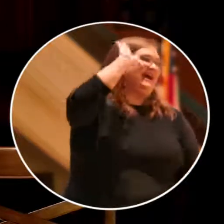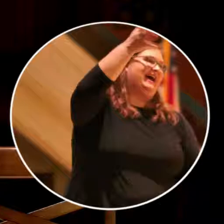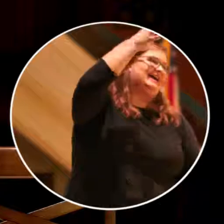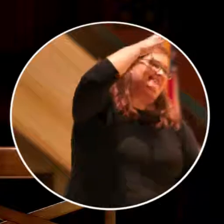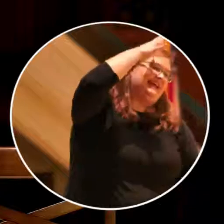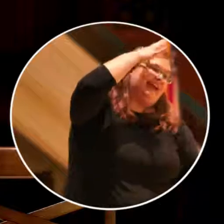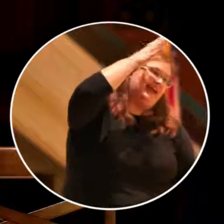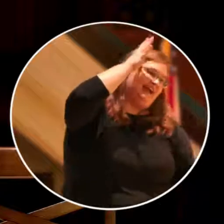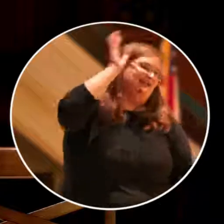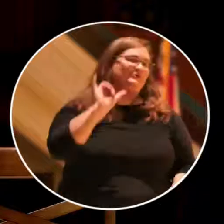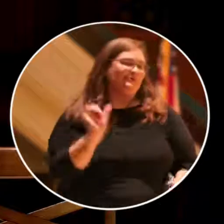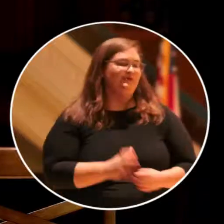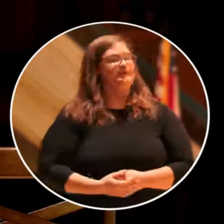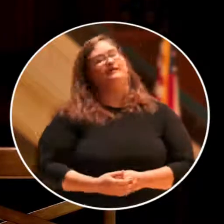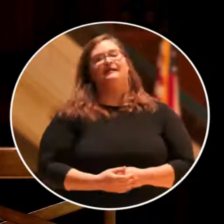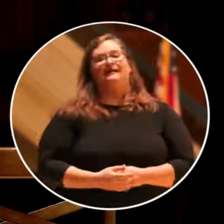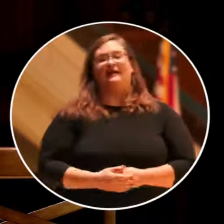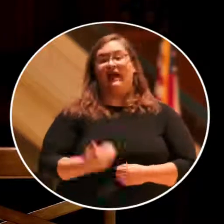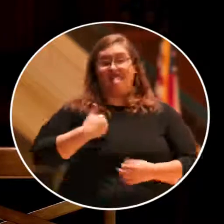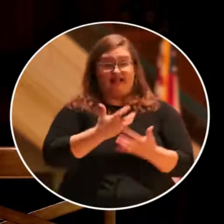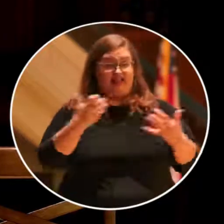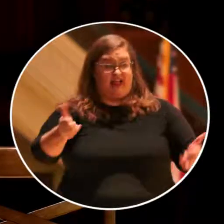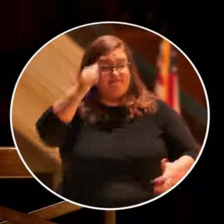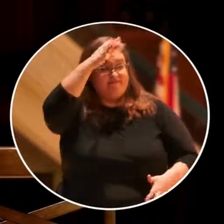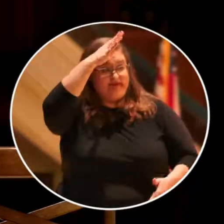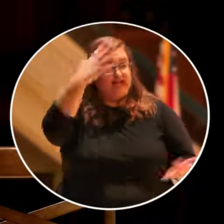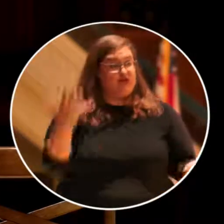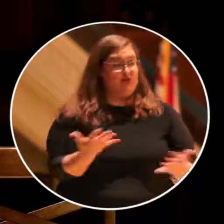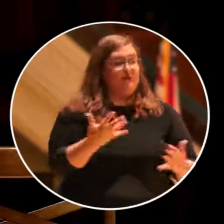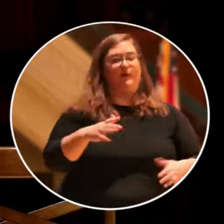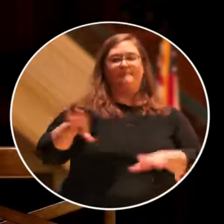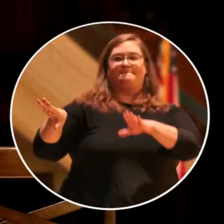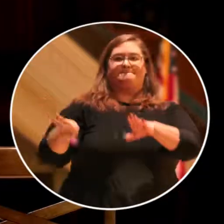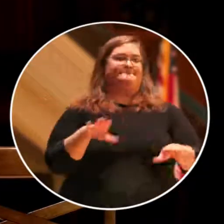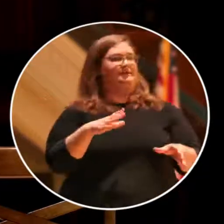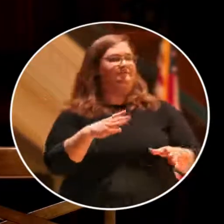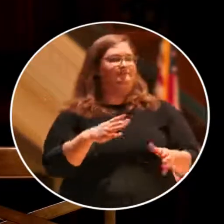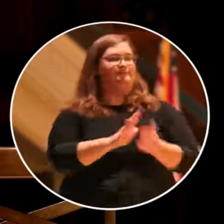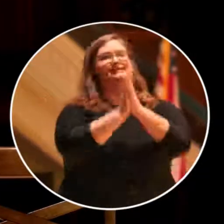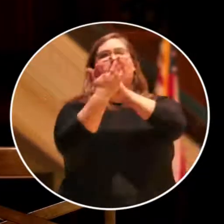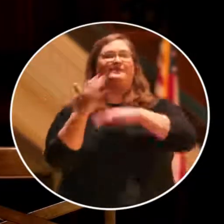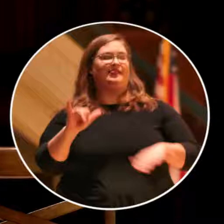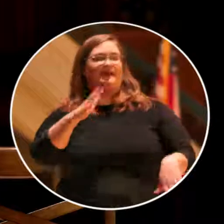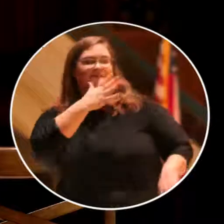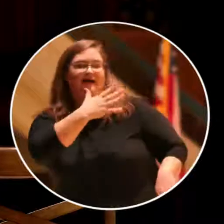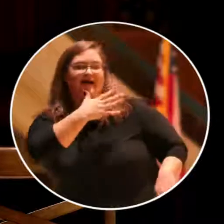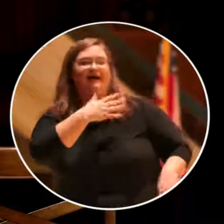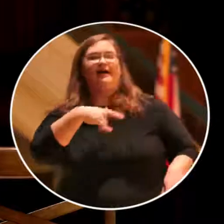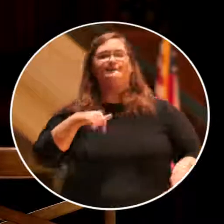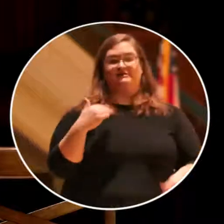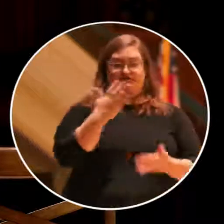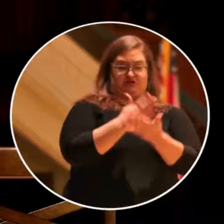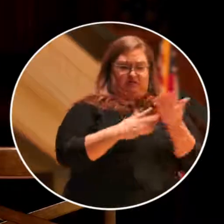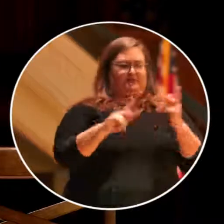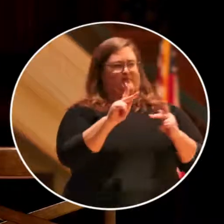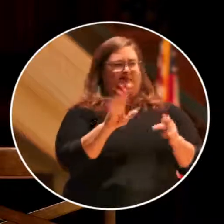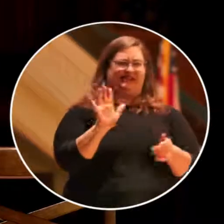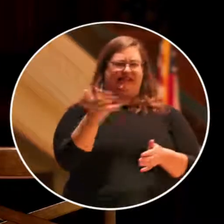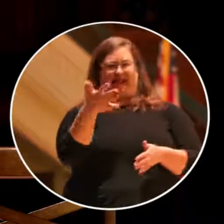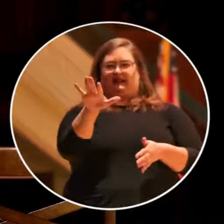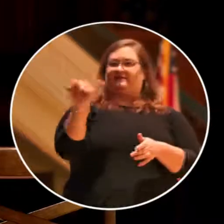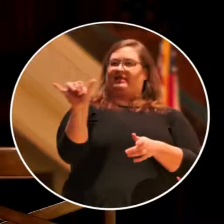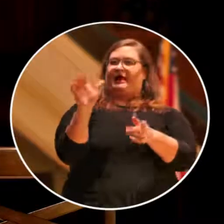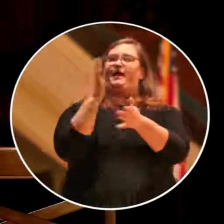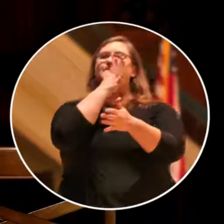hi. Because we got a lot of men in here who act like moms, got to be like a mom. We got people that aren't moms, but are something like a mom